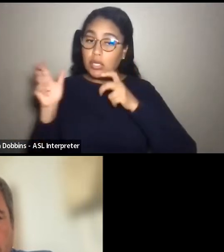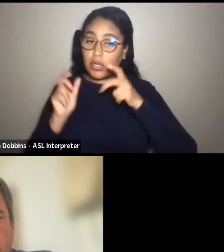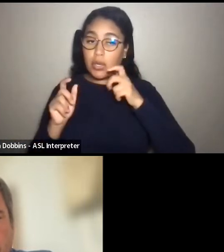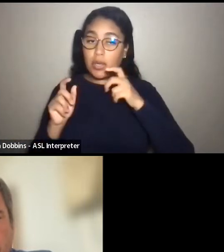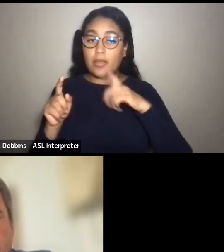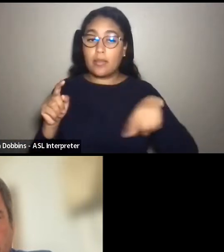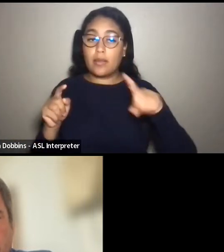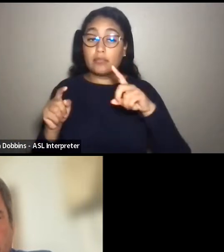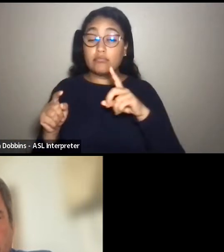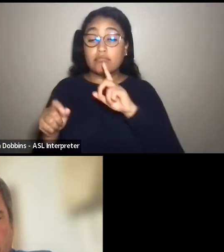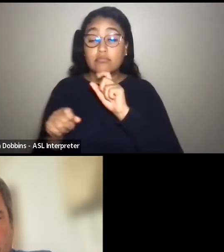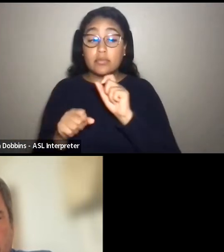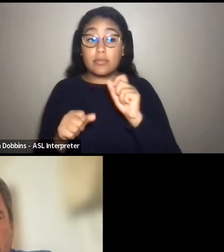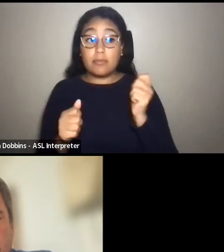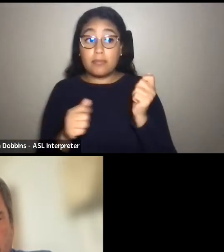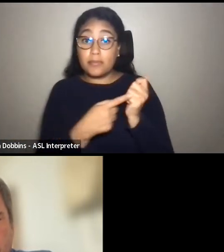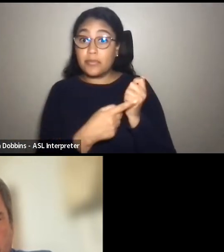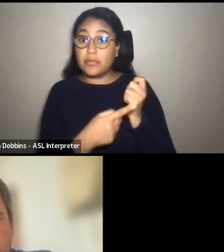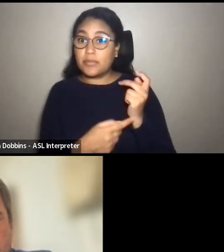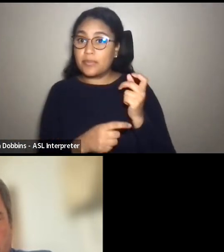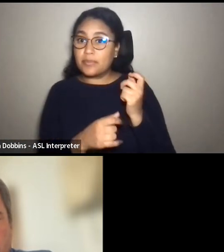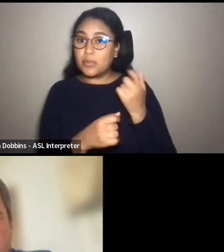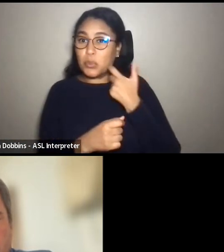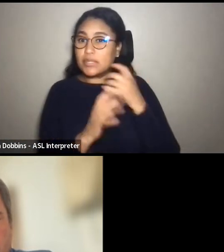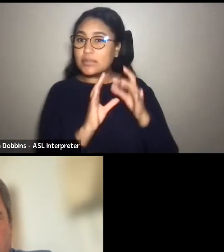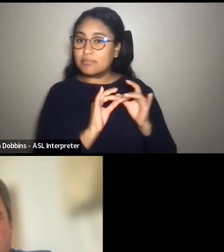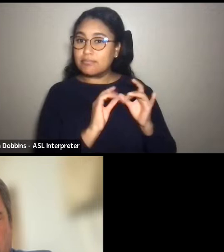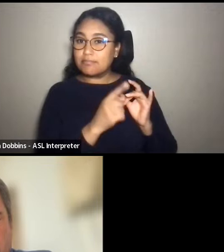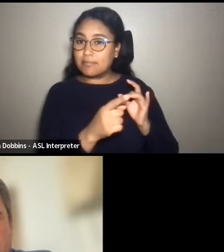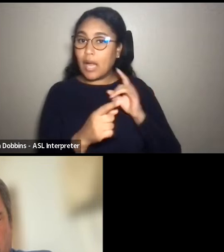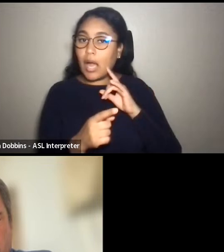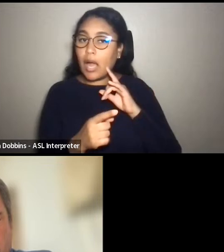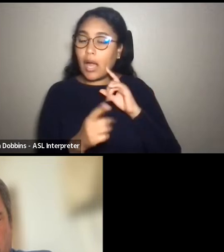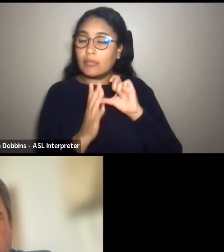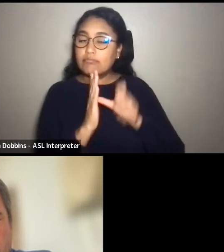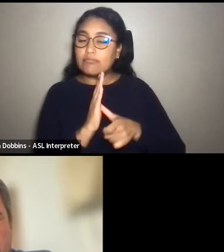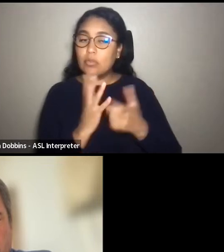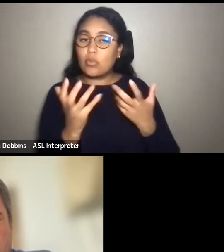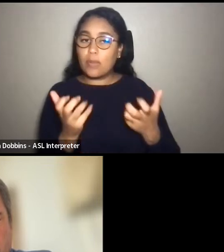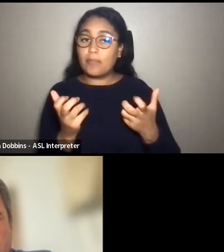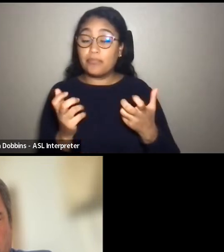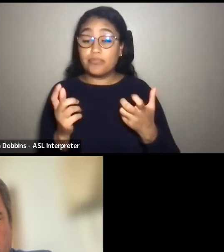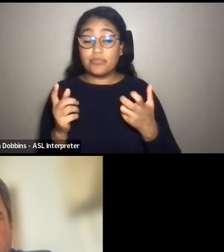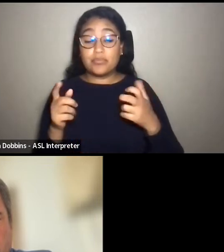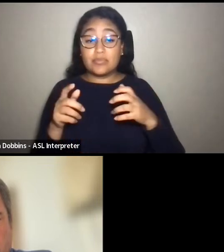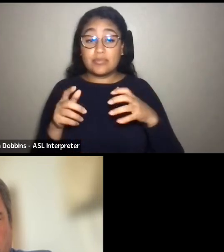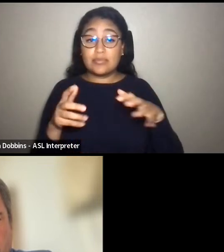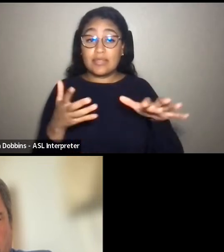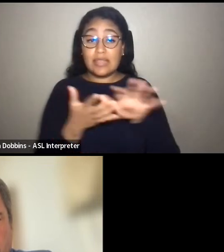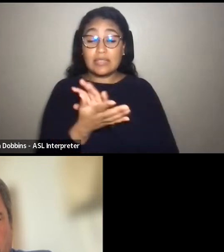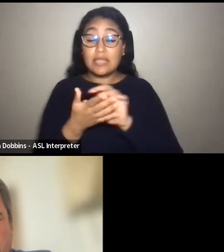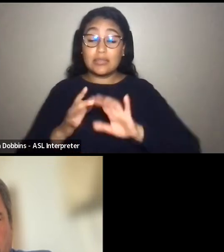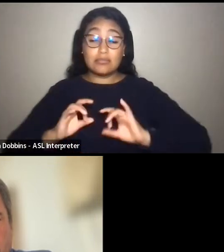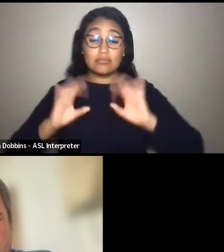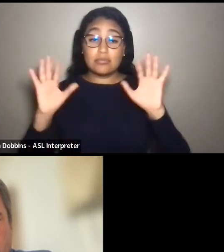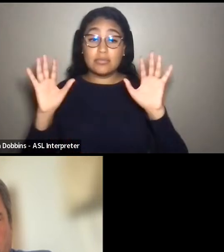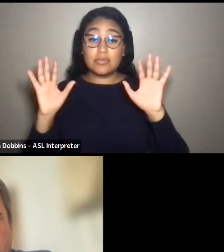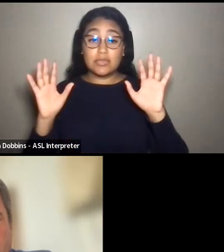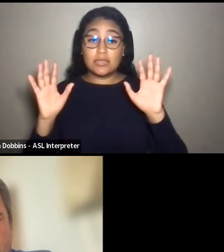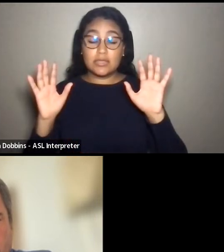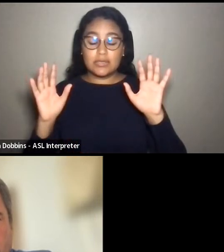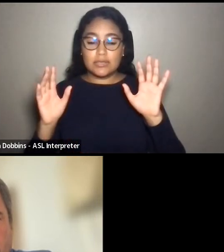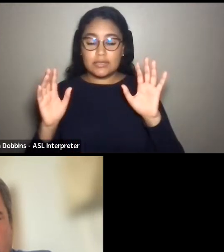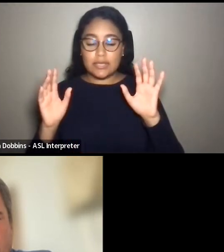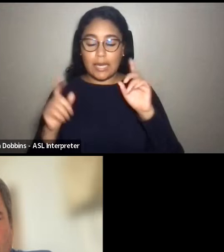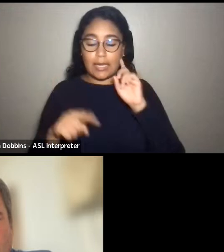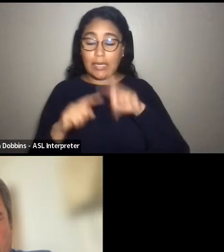echo what my colleagues here have said. The attacks were horrific, and unconscionable. I can't say that word,